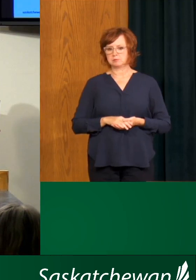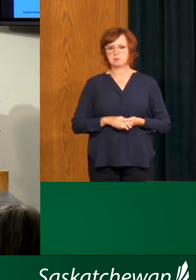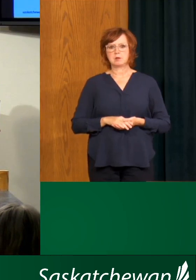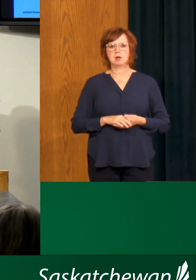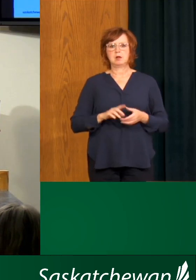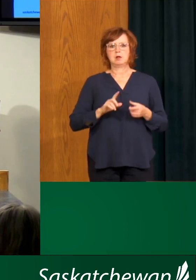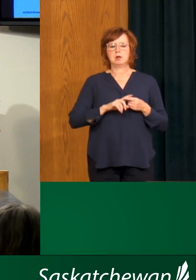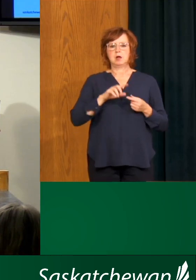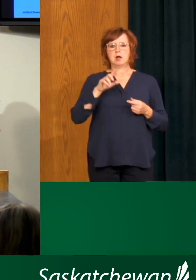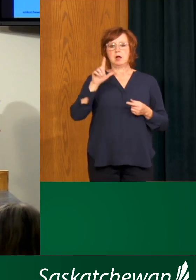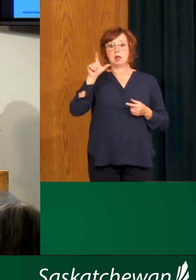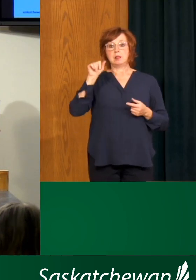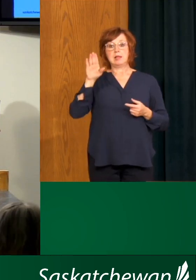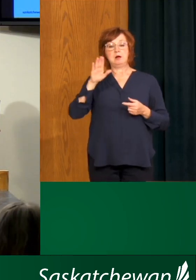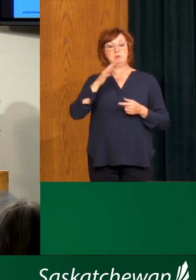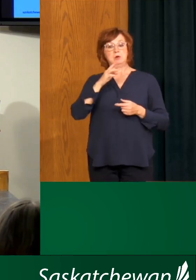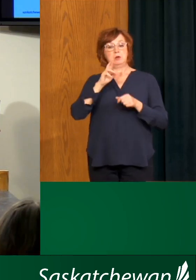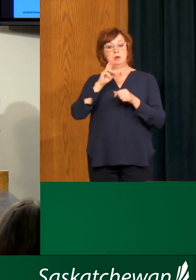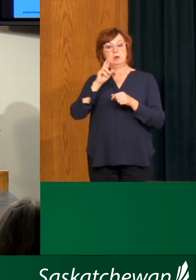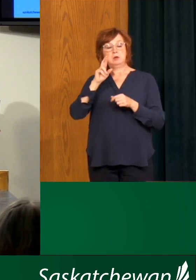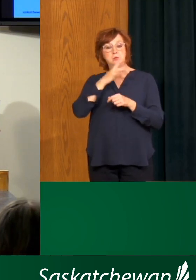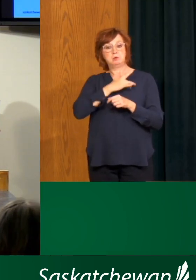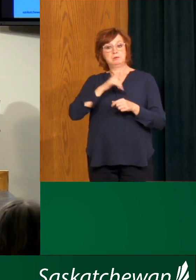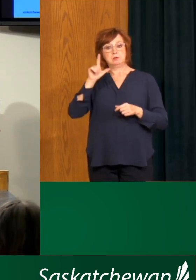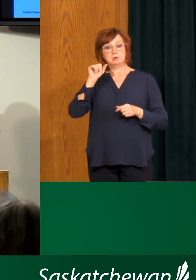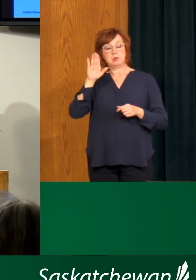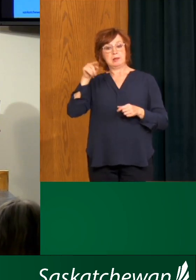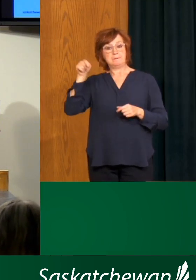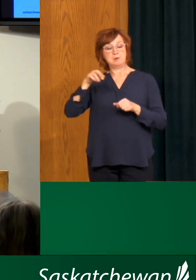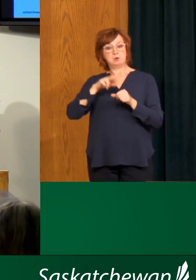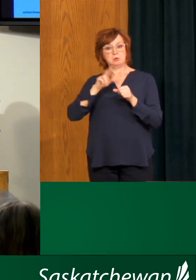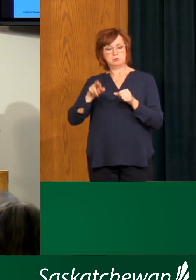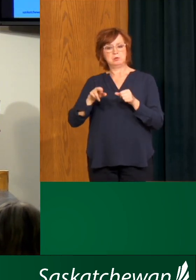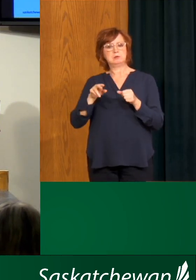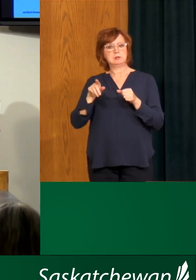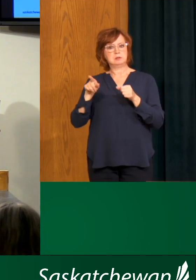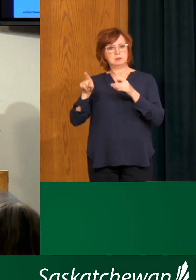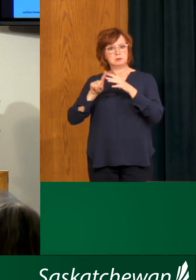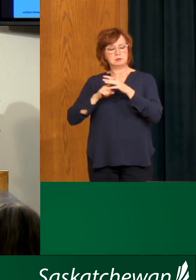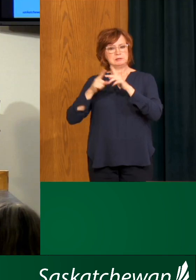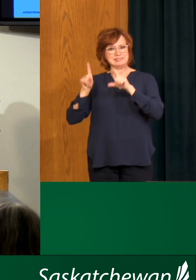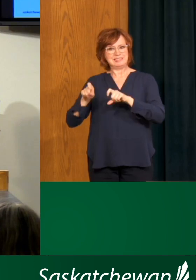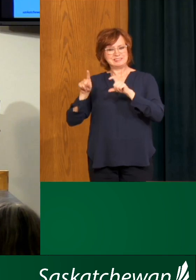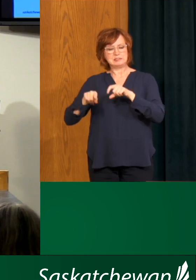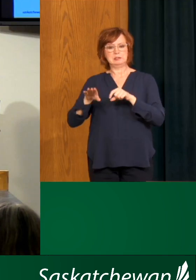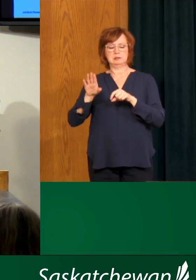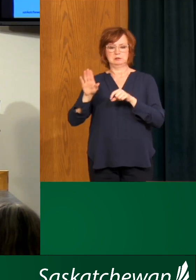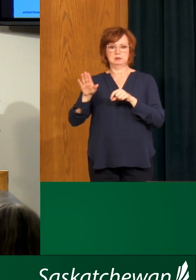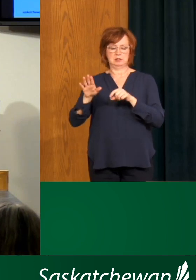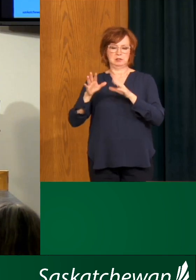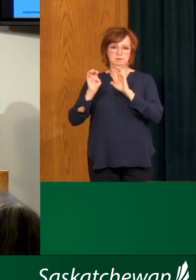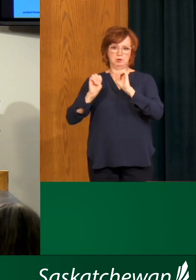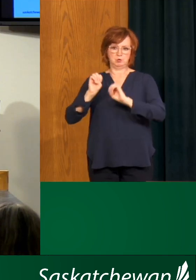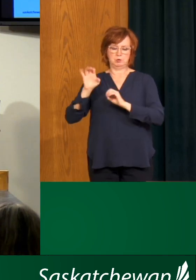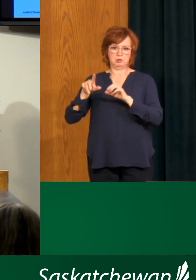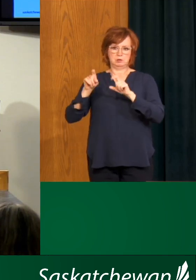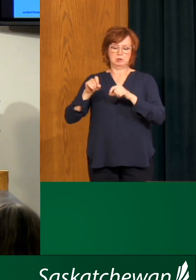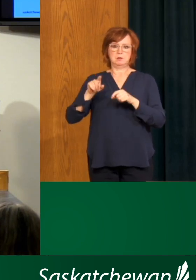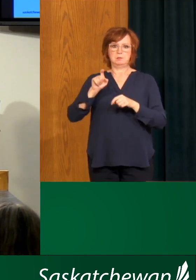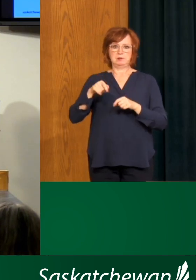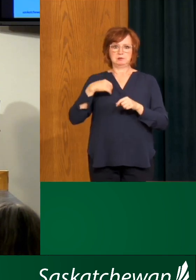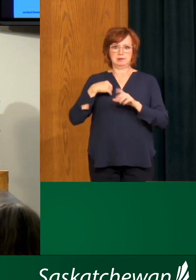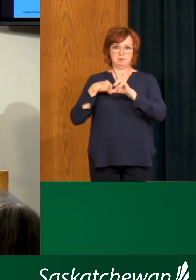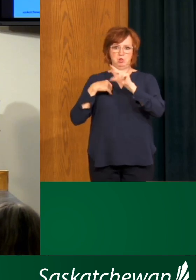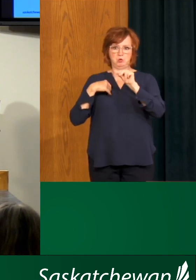Royal Roanoke Provincial Lab is validating serology testing. You need to do 30 to 40 tests on patients who